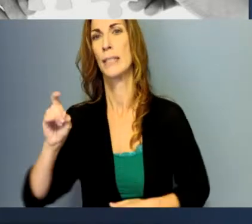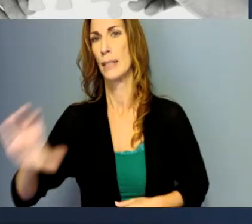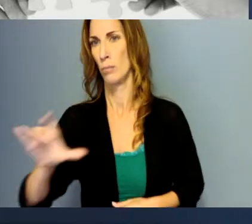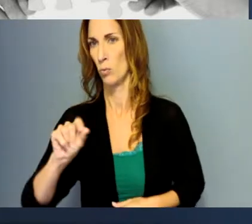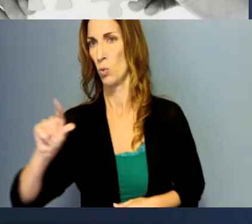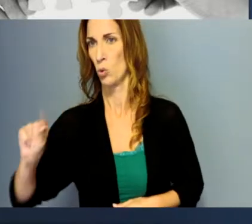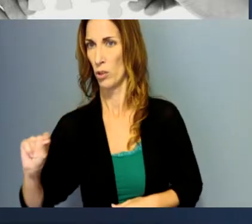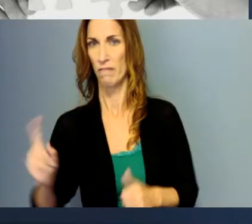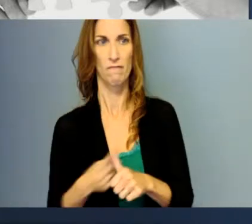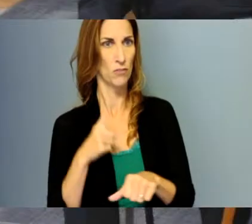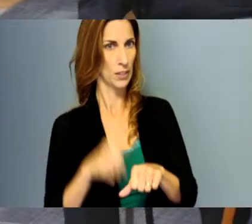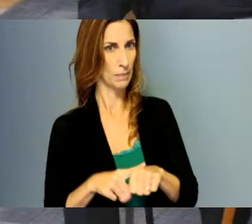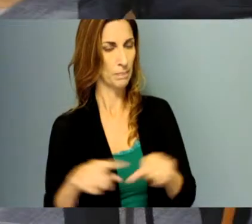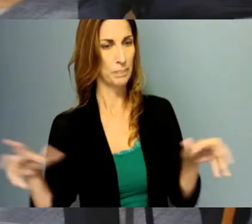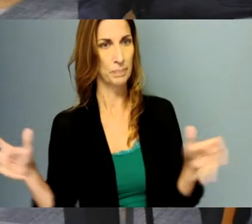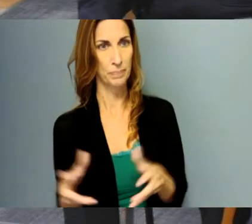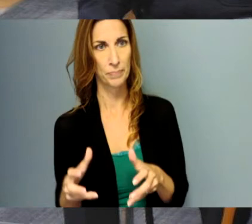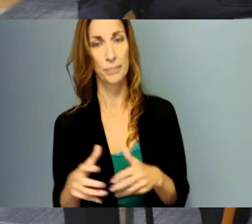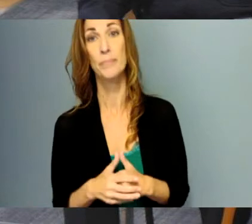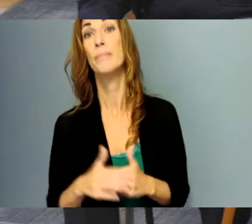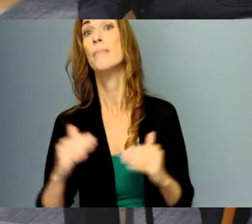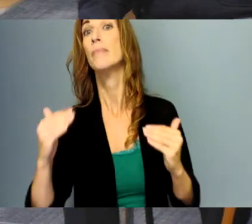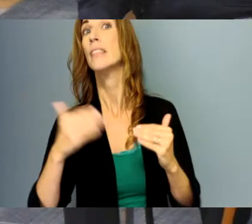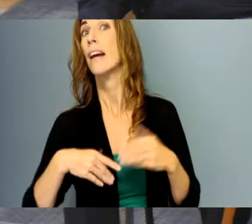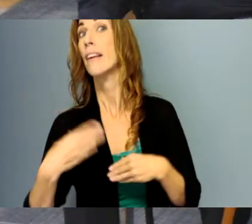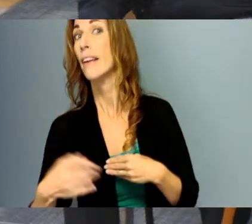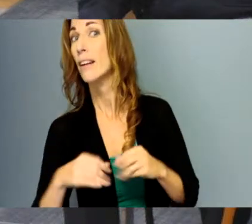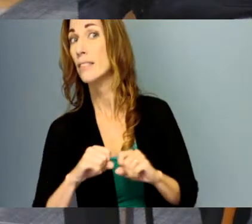2020. Next slide.